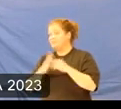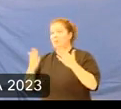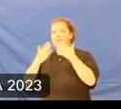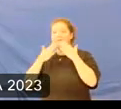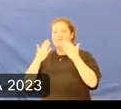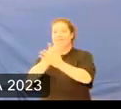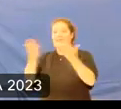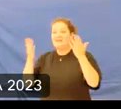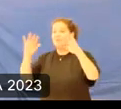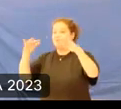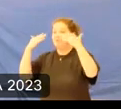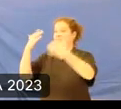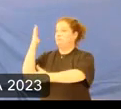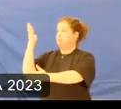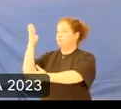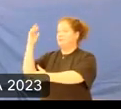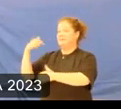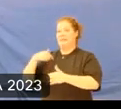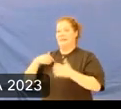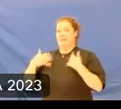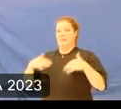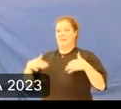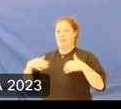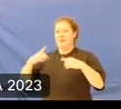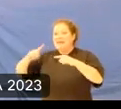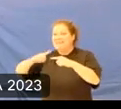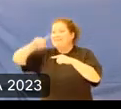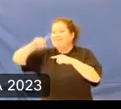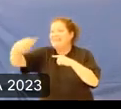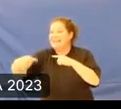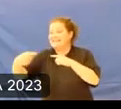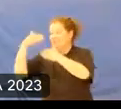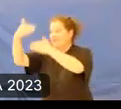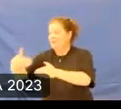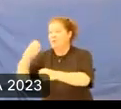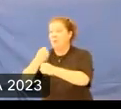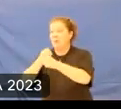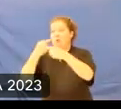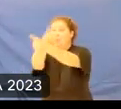renaissance of theoretical work, which will come from you. So over to you.